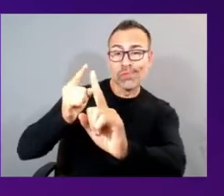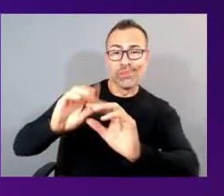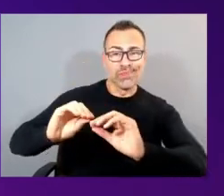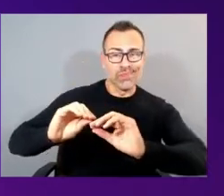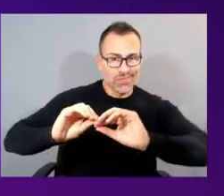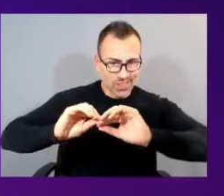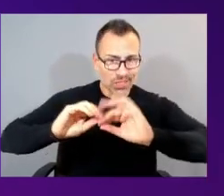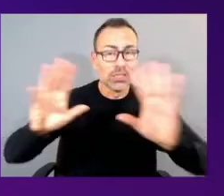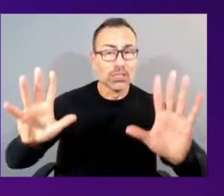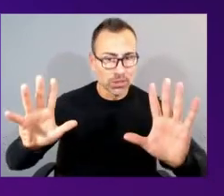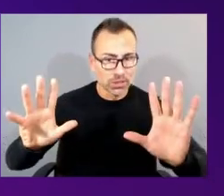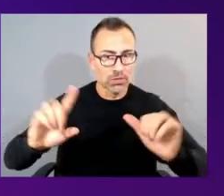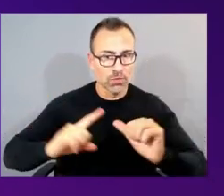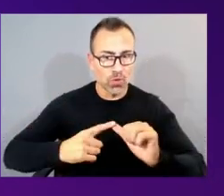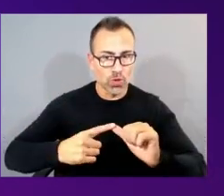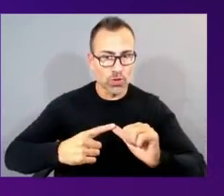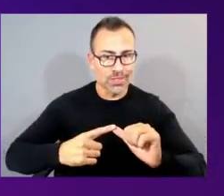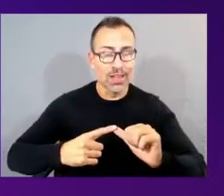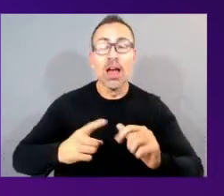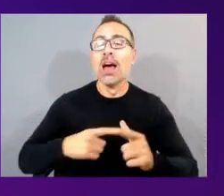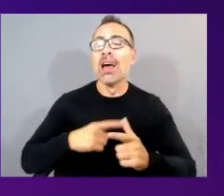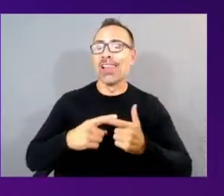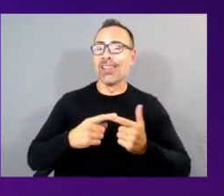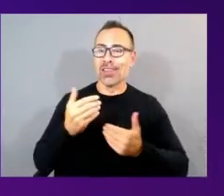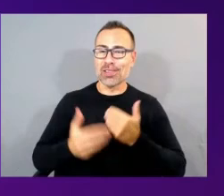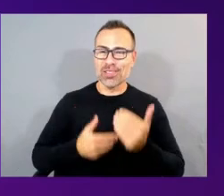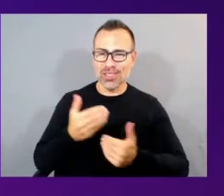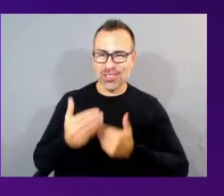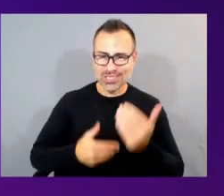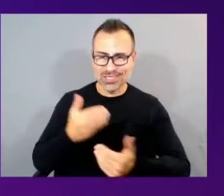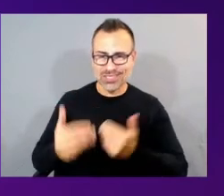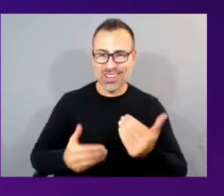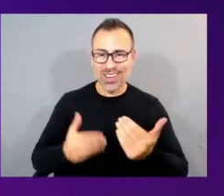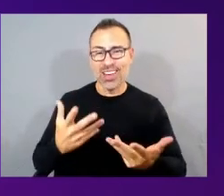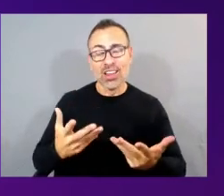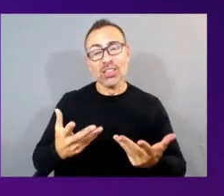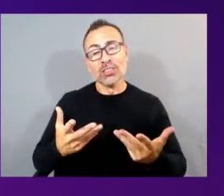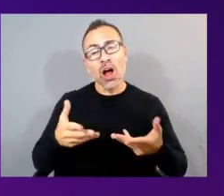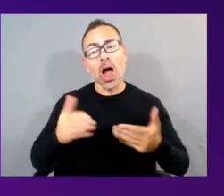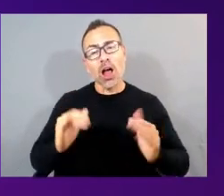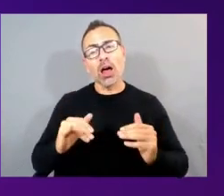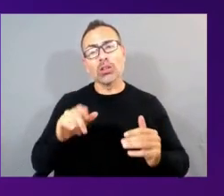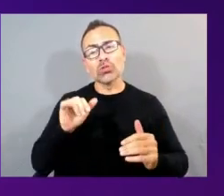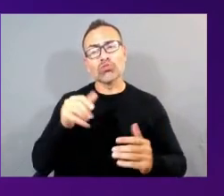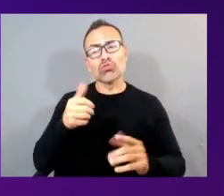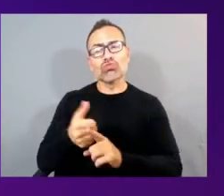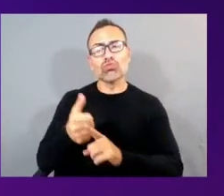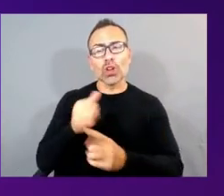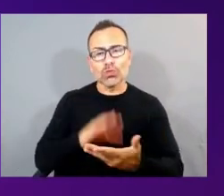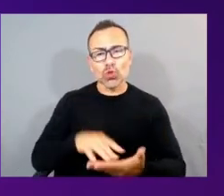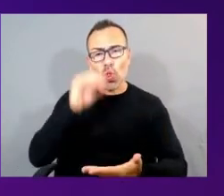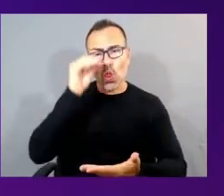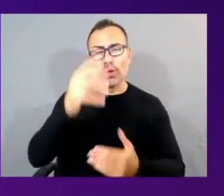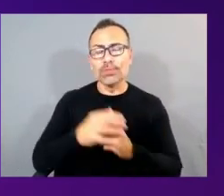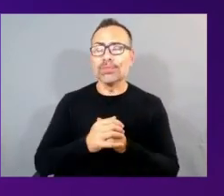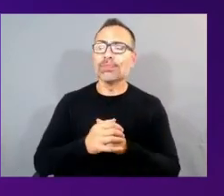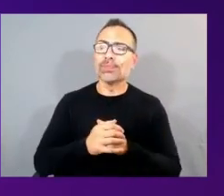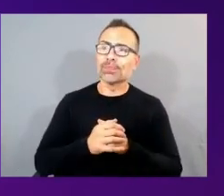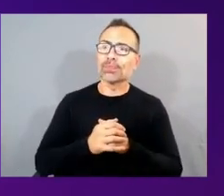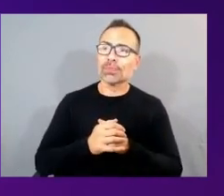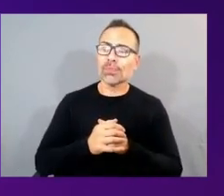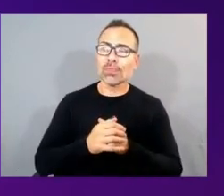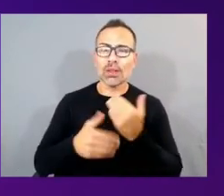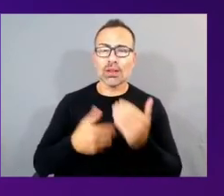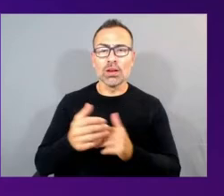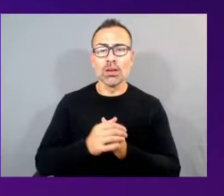just get started and allow yourself to iterate and learn as you go. And to get a good start, you should really